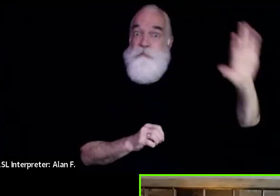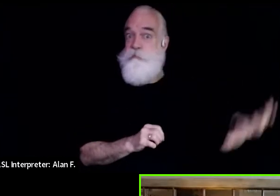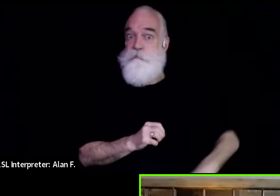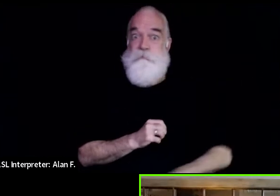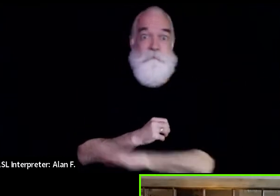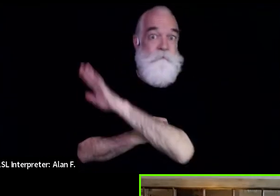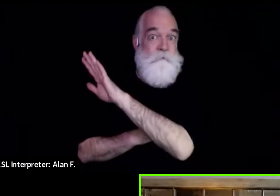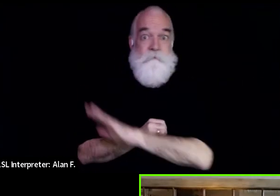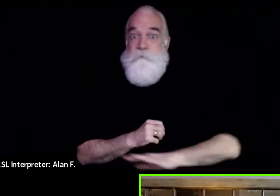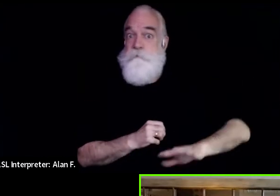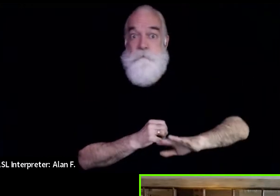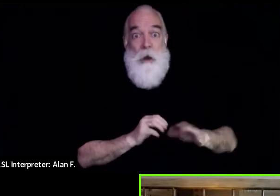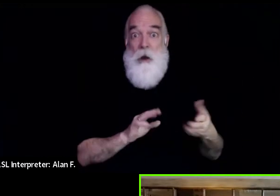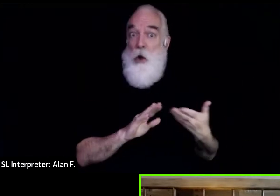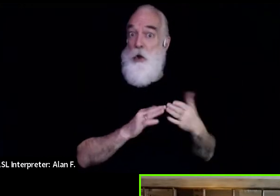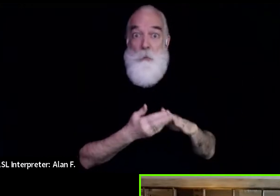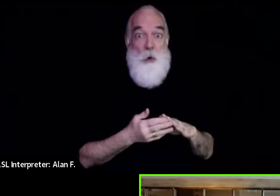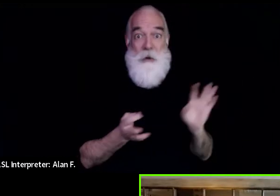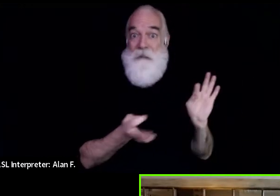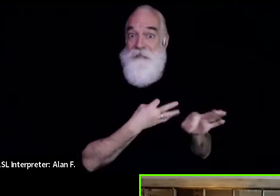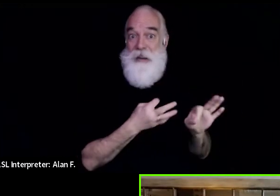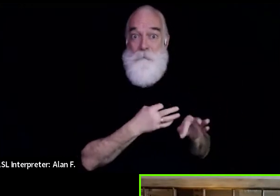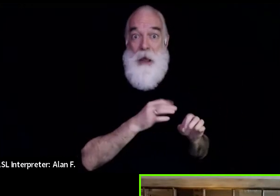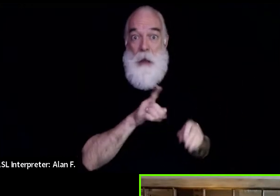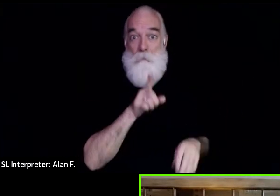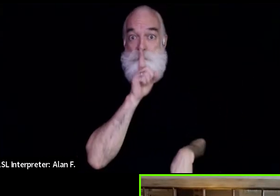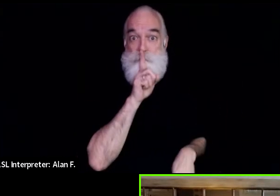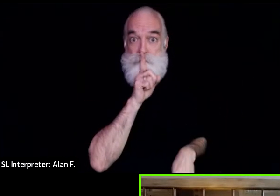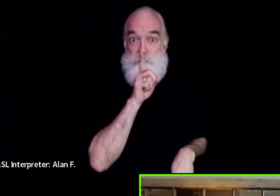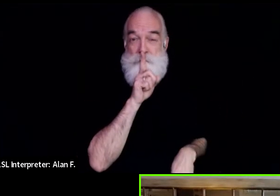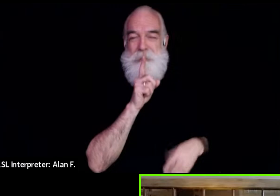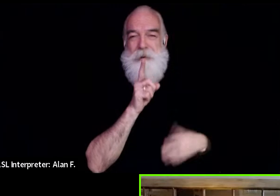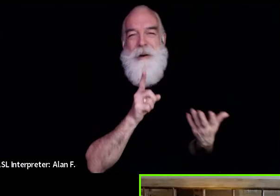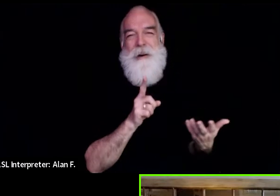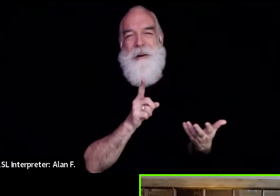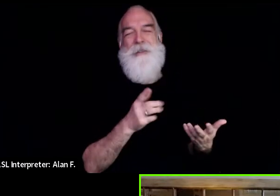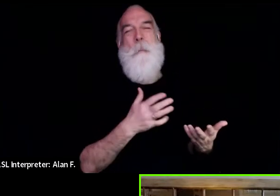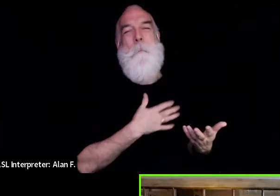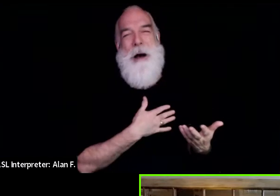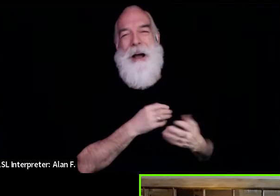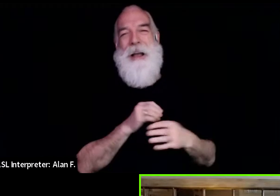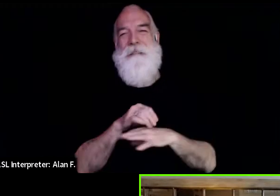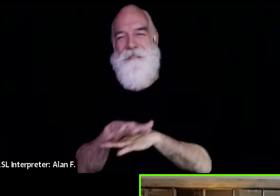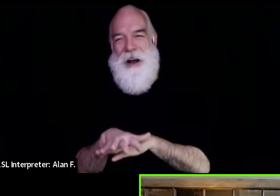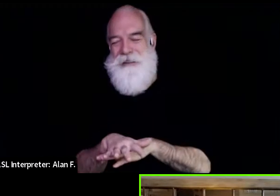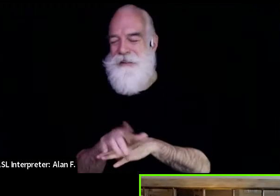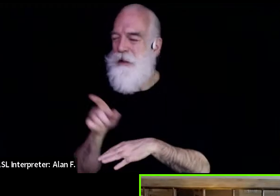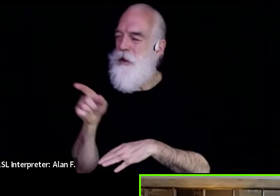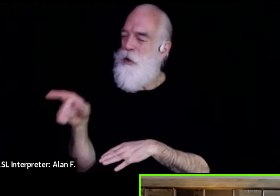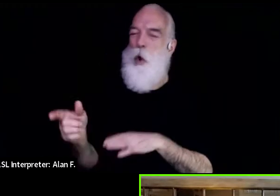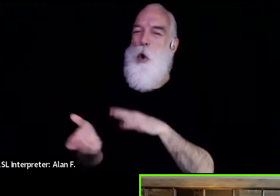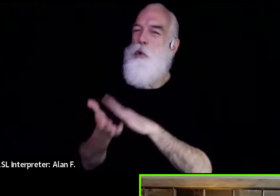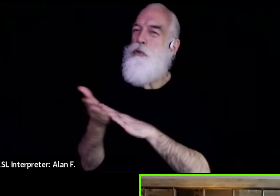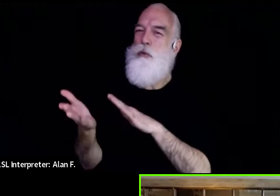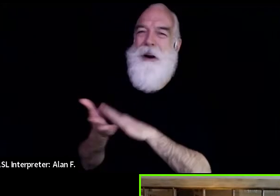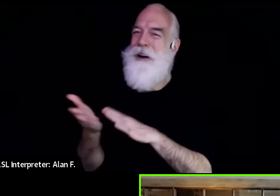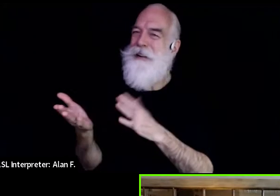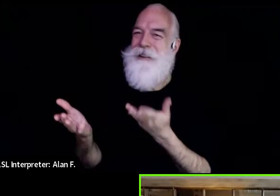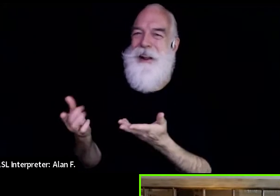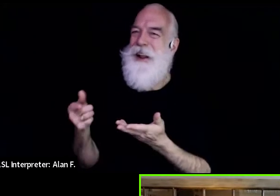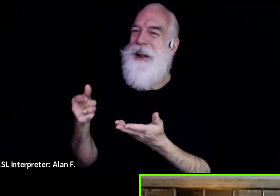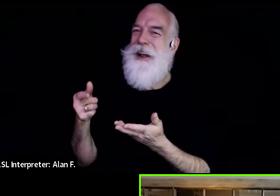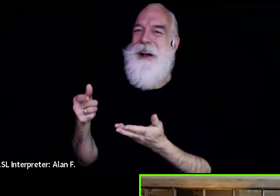community in this survey. And so, and my advice to them is run it just like I would run a campaign for